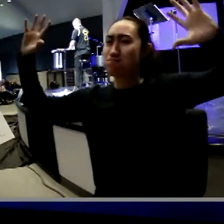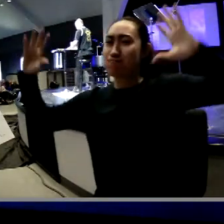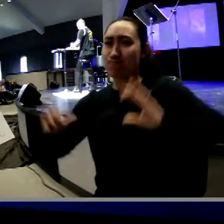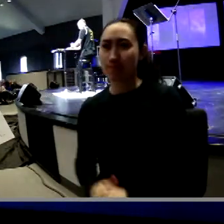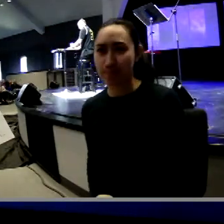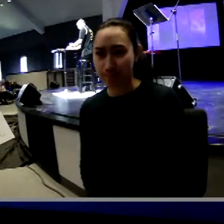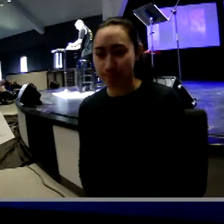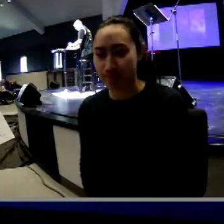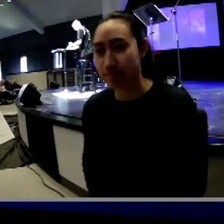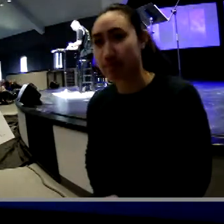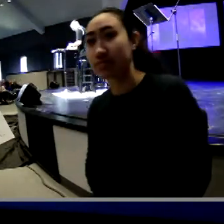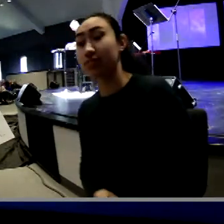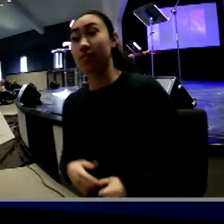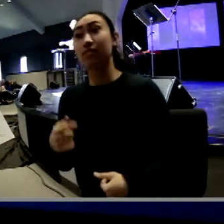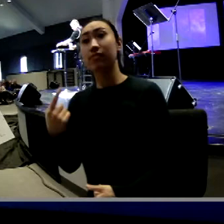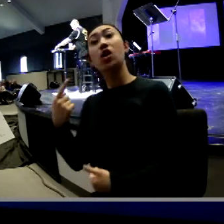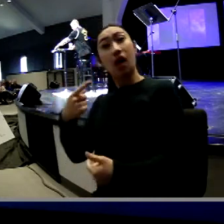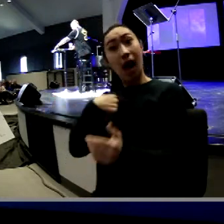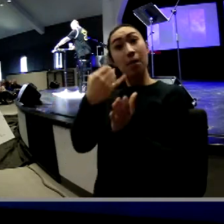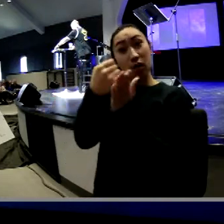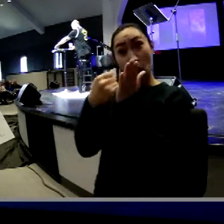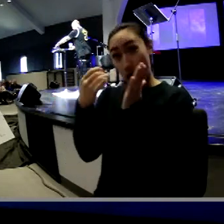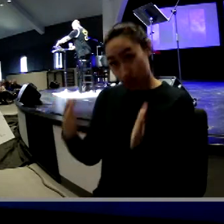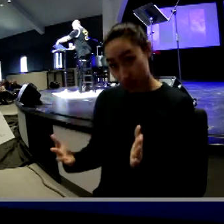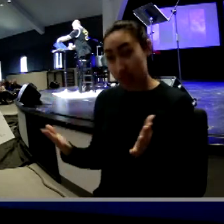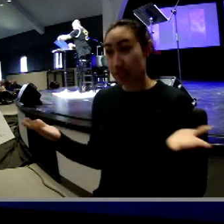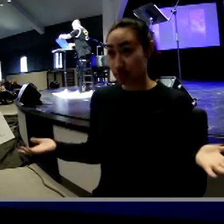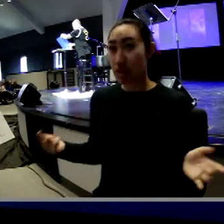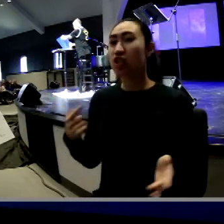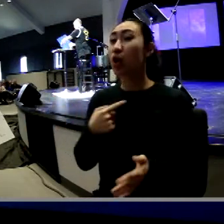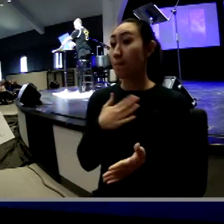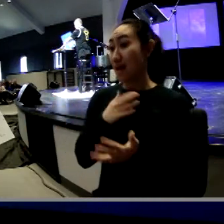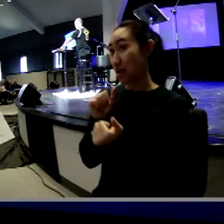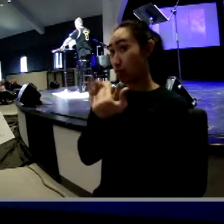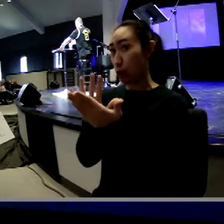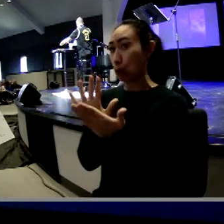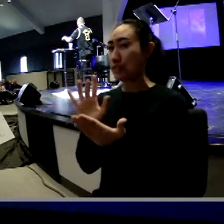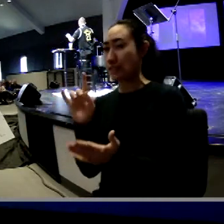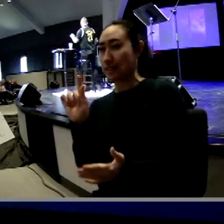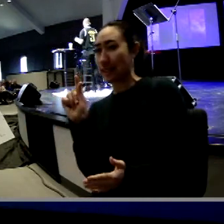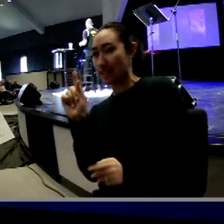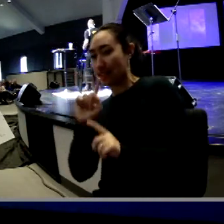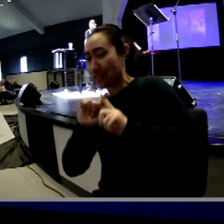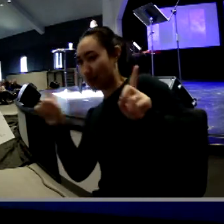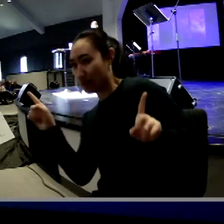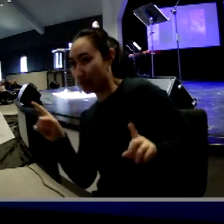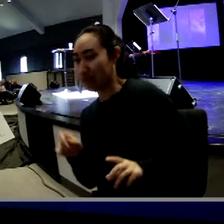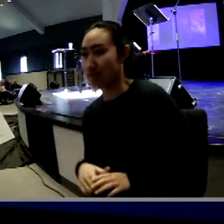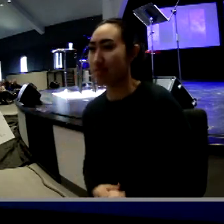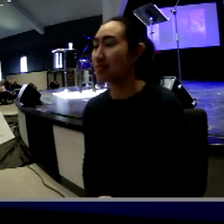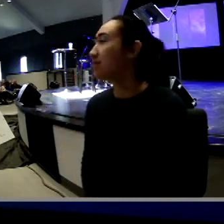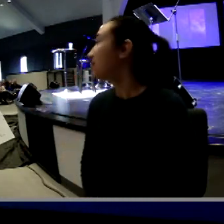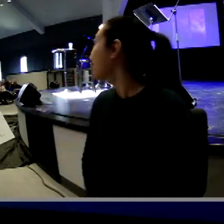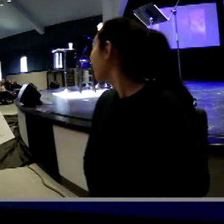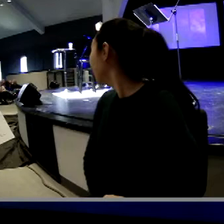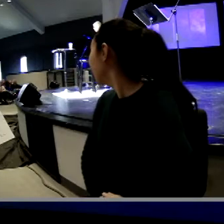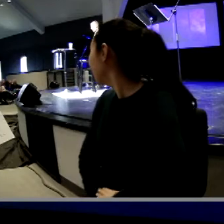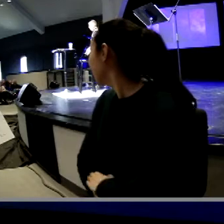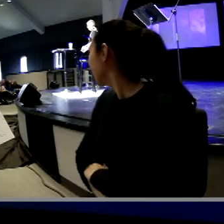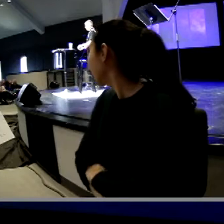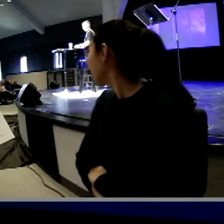this in a few different ways. But one of the ways is through a